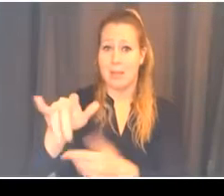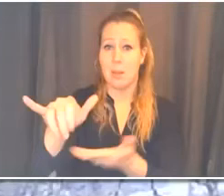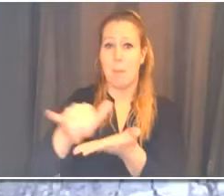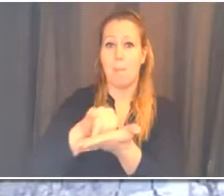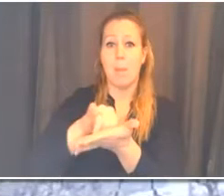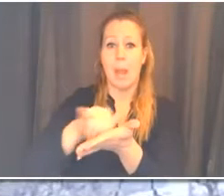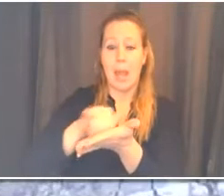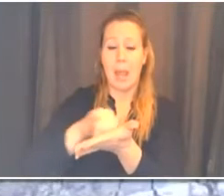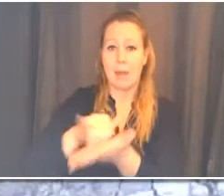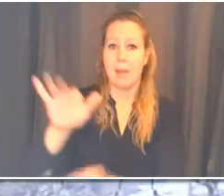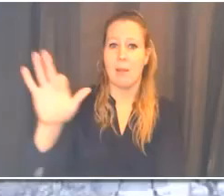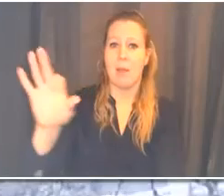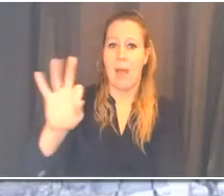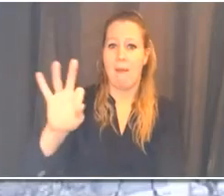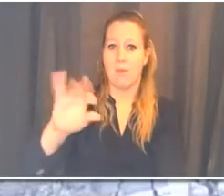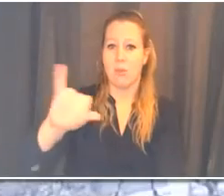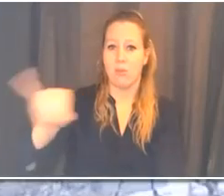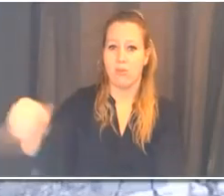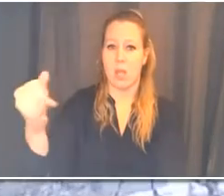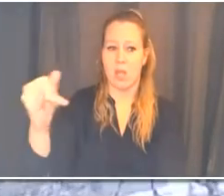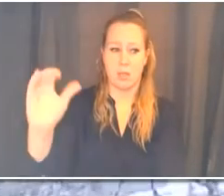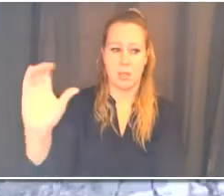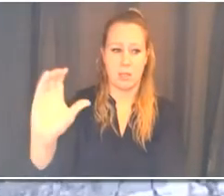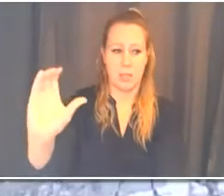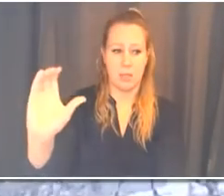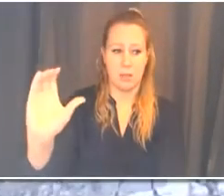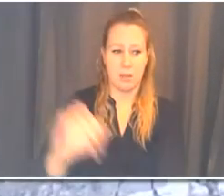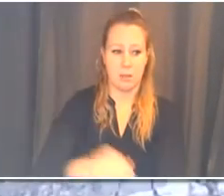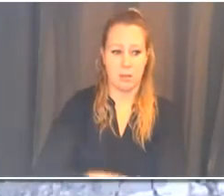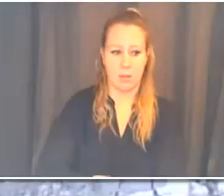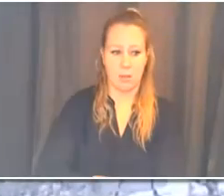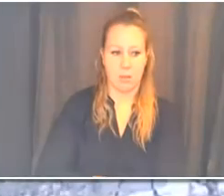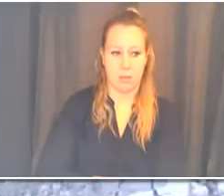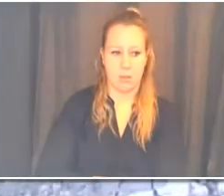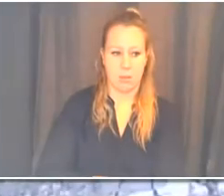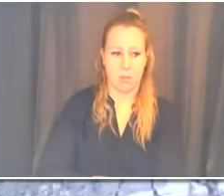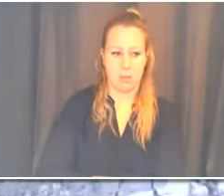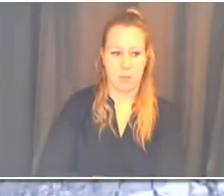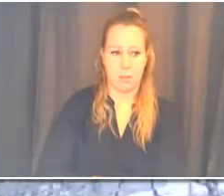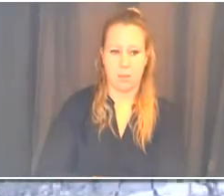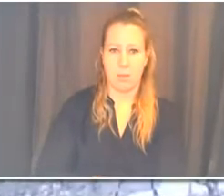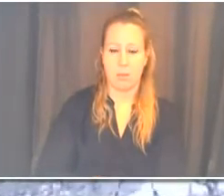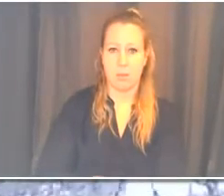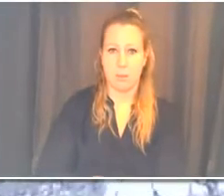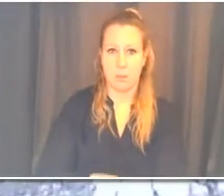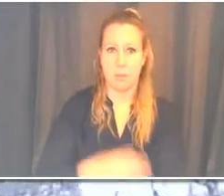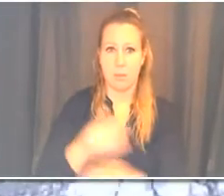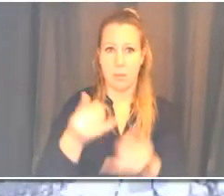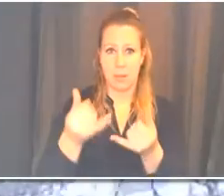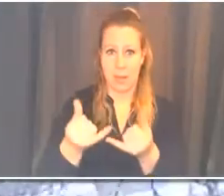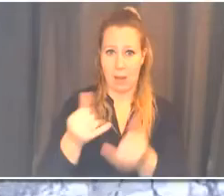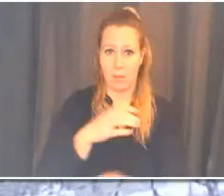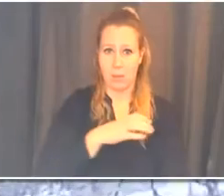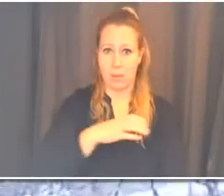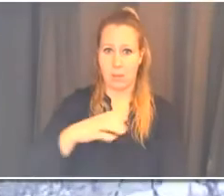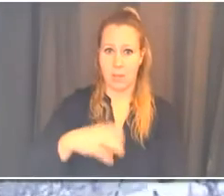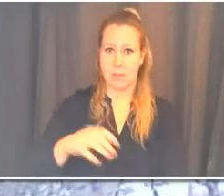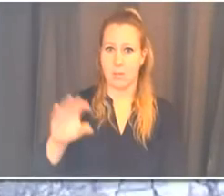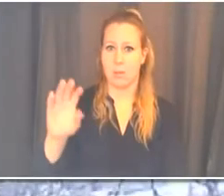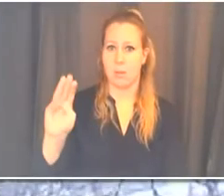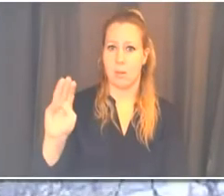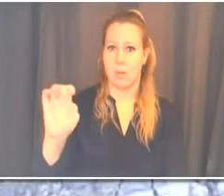menaka chair R um oh yeah just one second I just want to repeat the number because I think I said that very